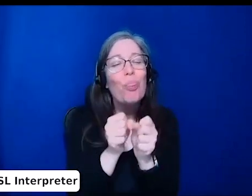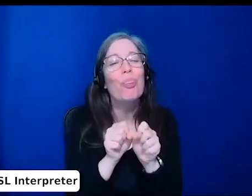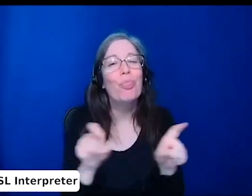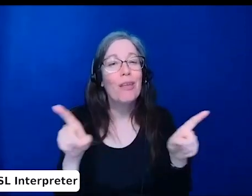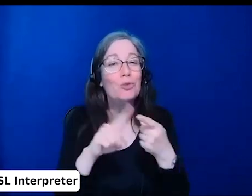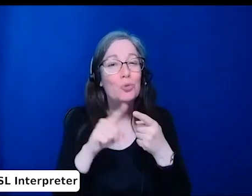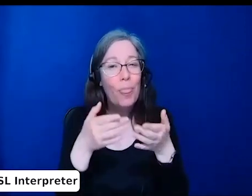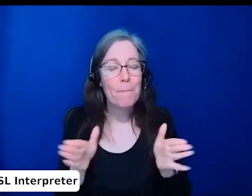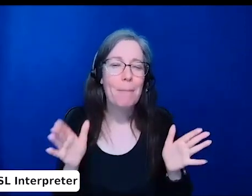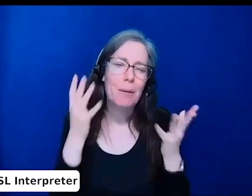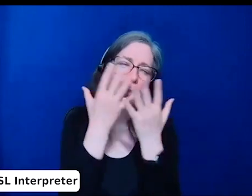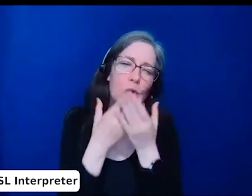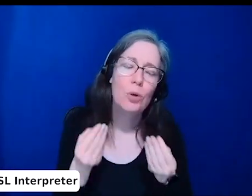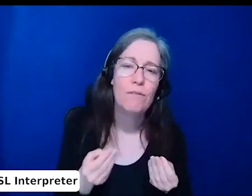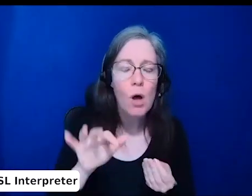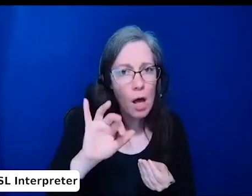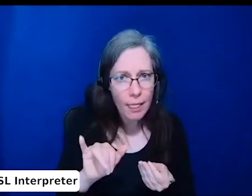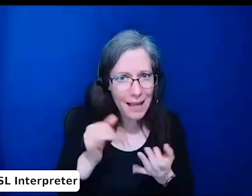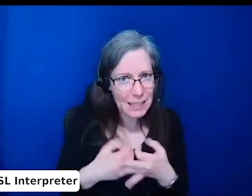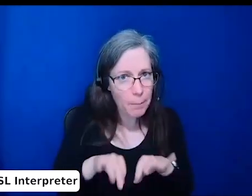our science with the general public.